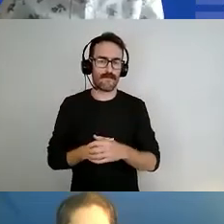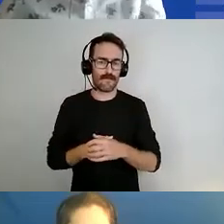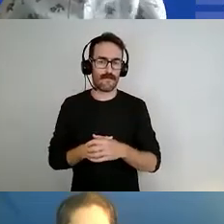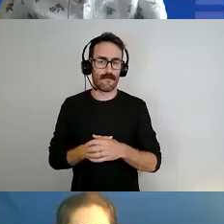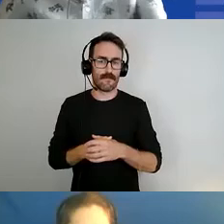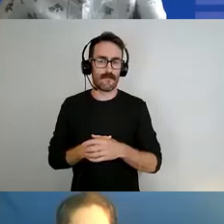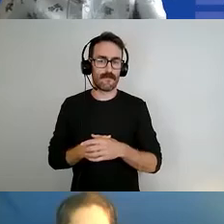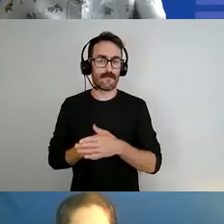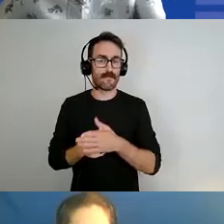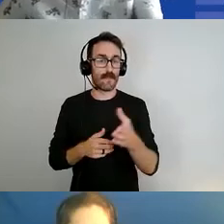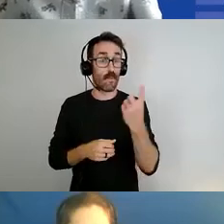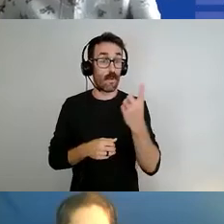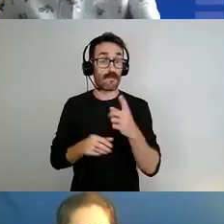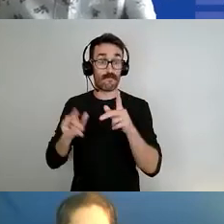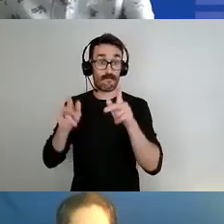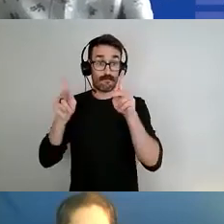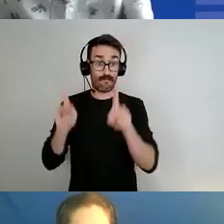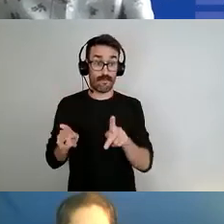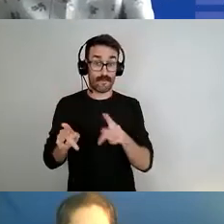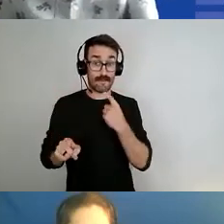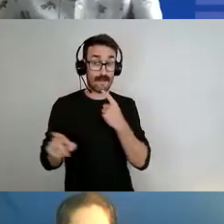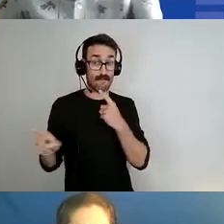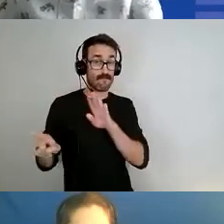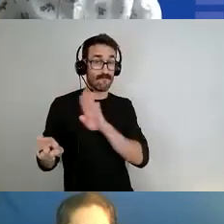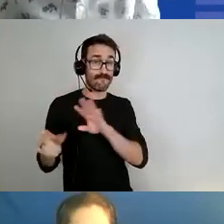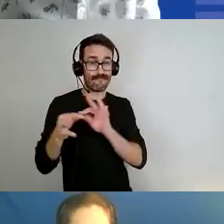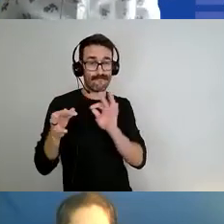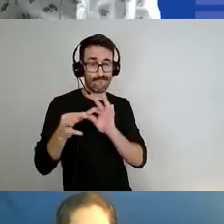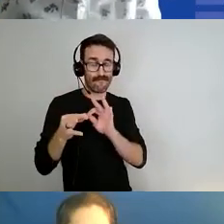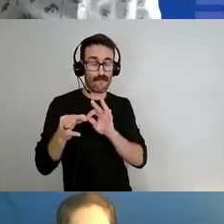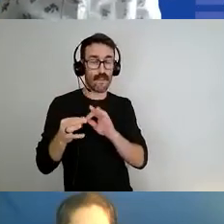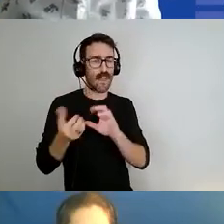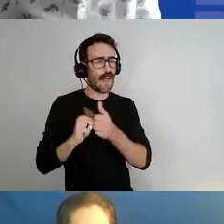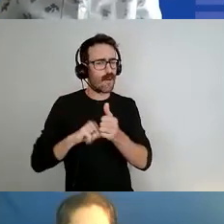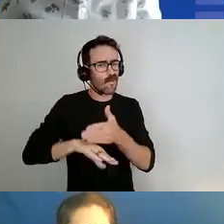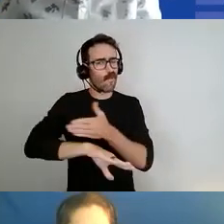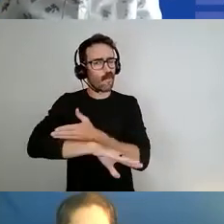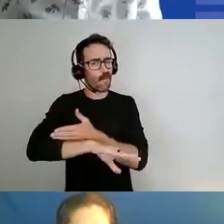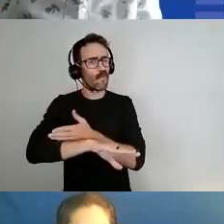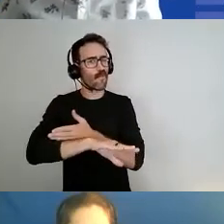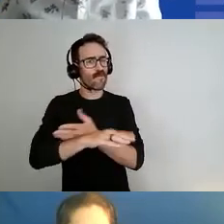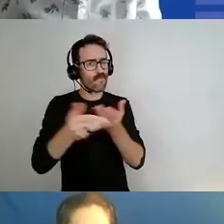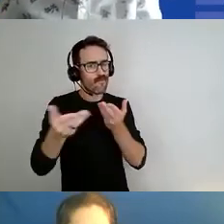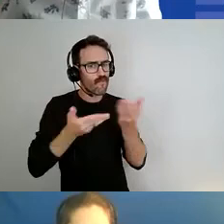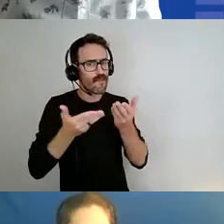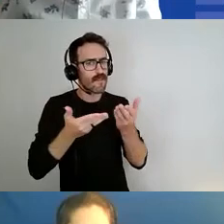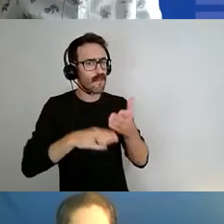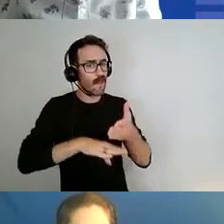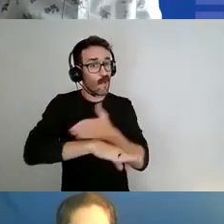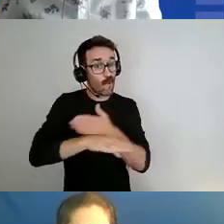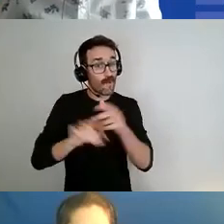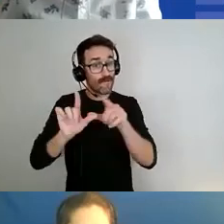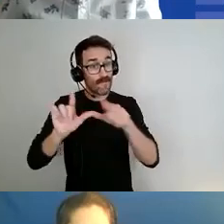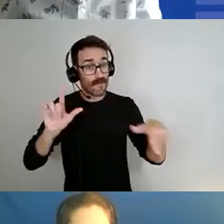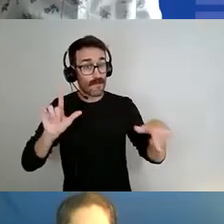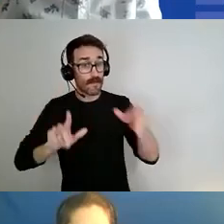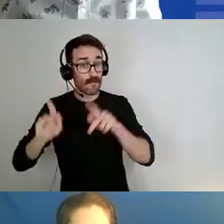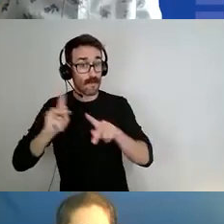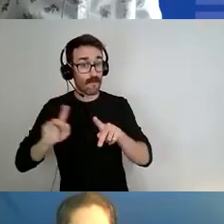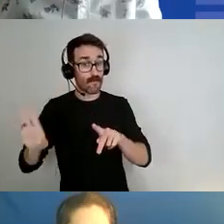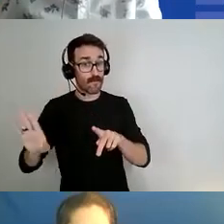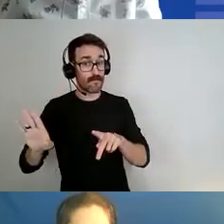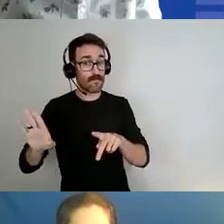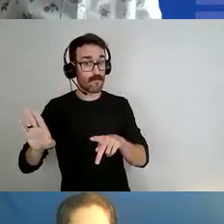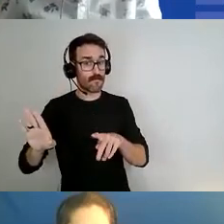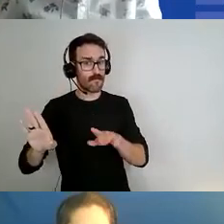consultation participant also put it, to improve mainstream services to better include